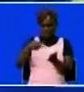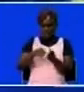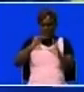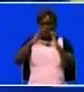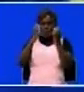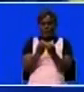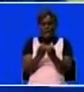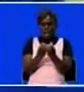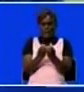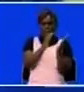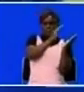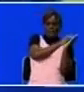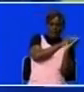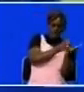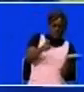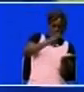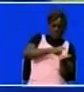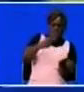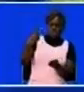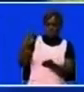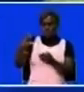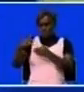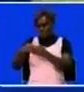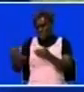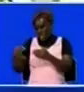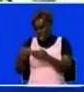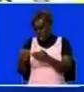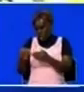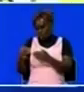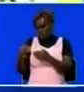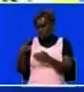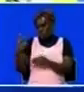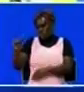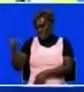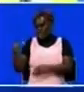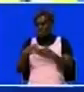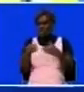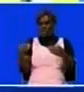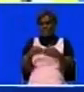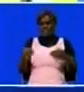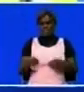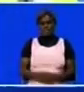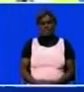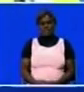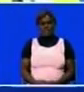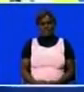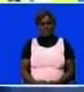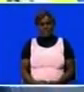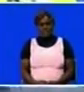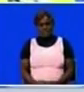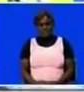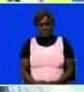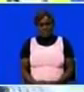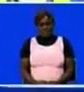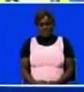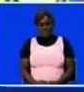has injected an additional $2 million towards implementation of the second phase. Interruptions arise